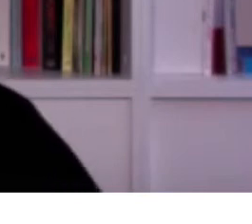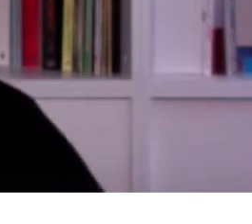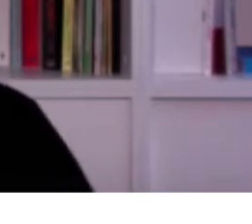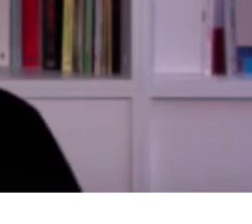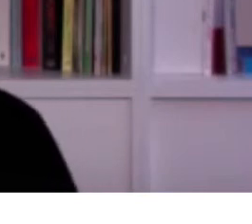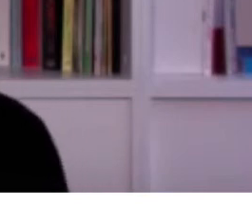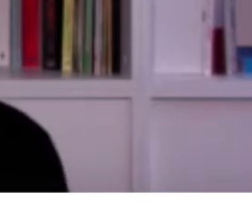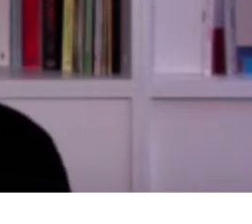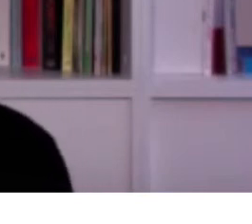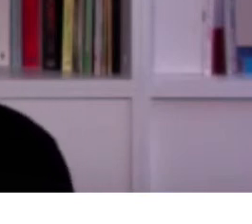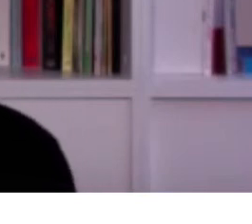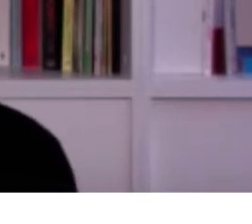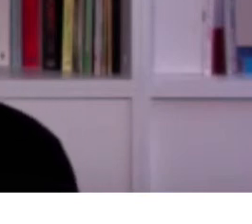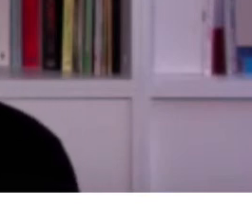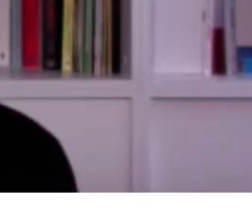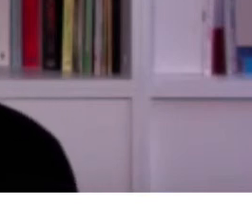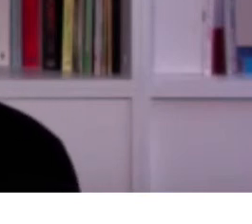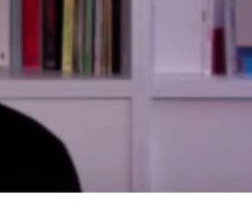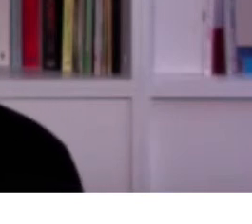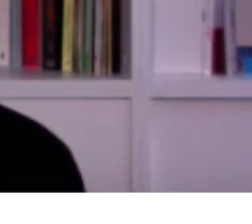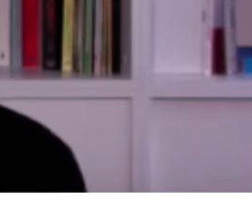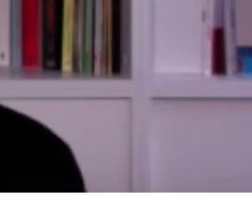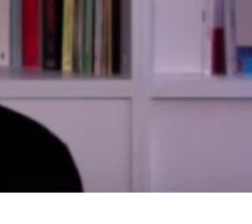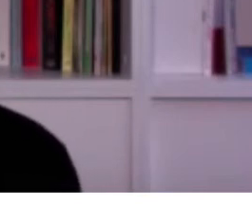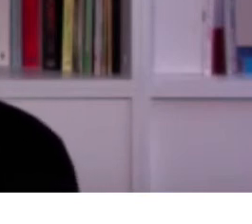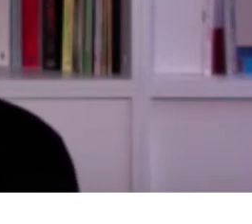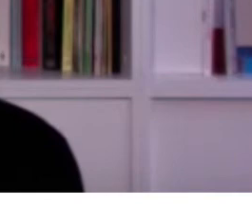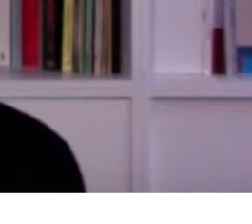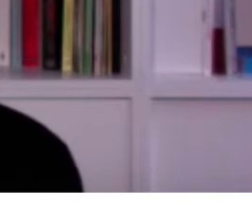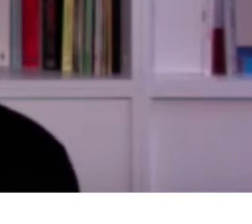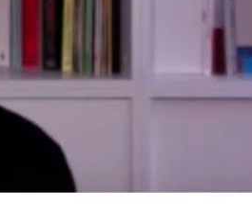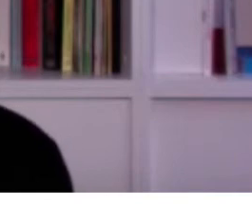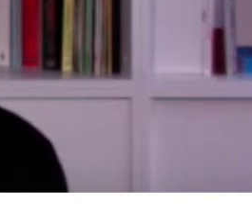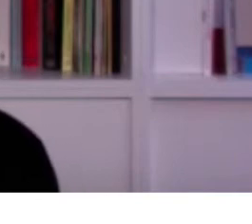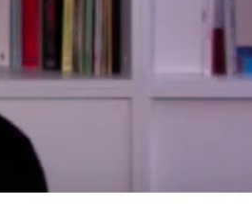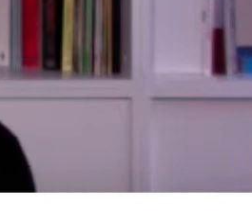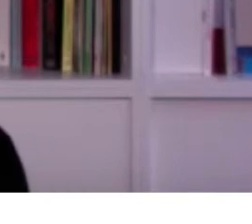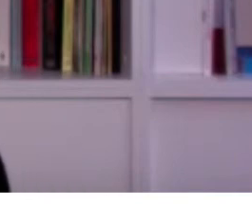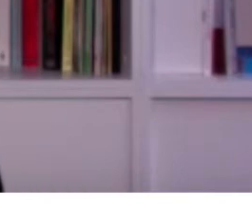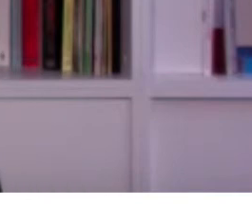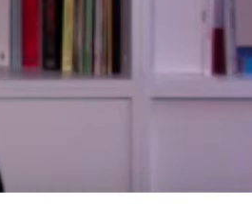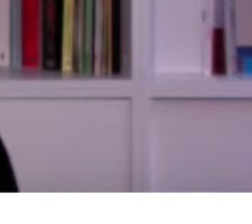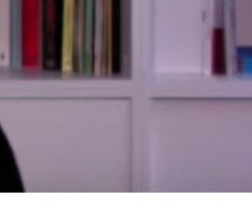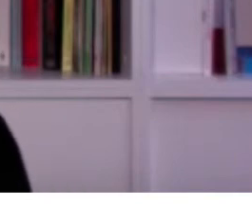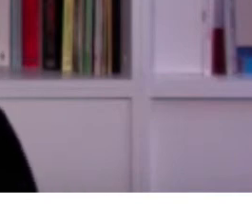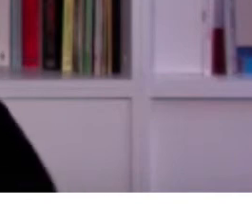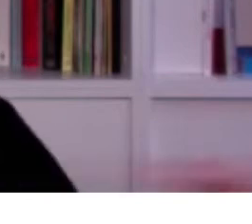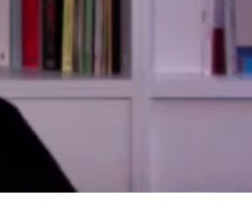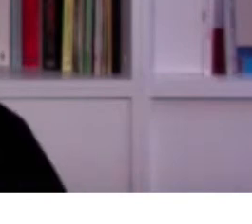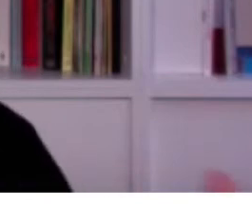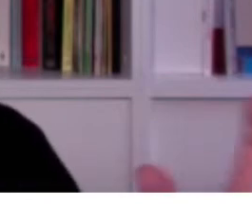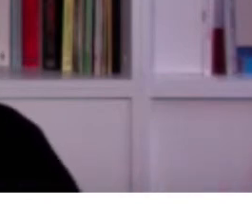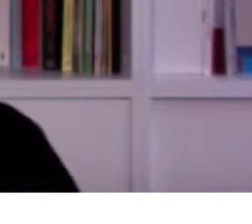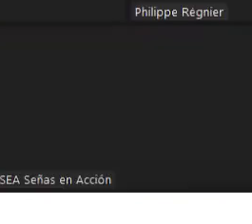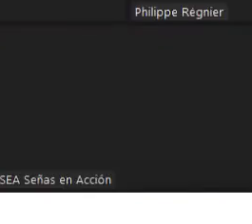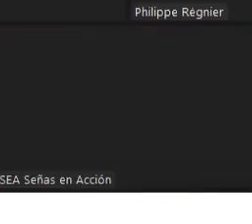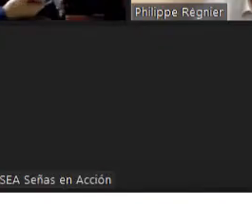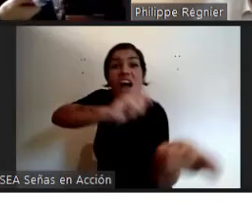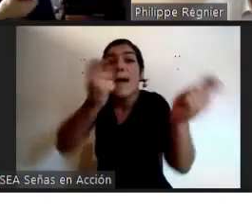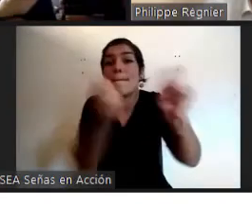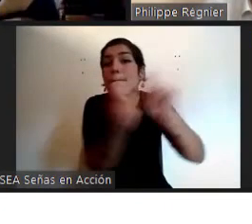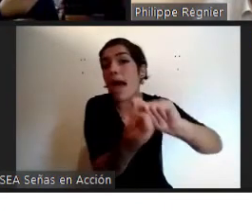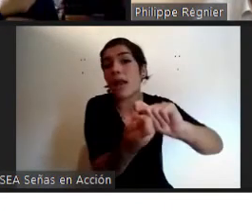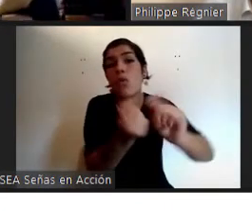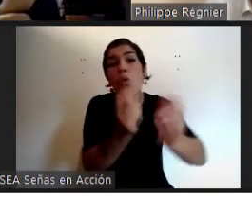capitalism and prospects onto a new way or a new world order.